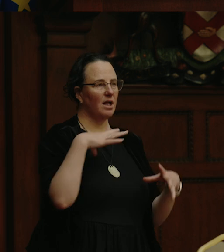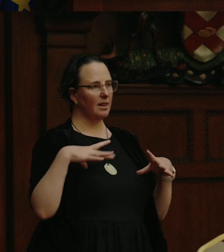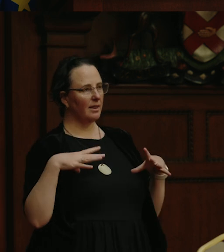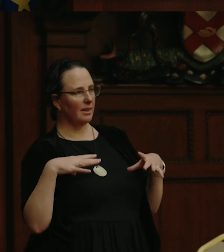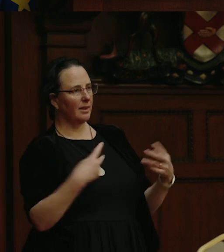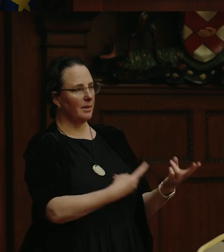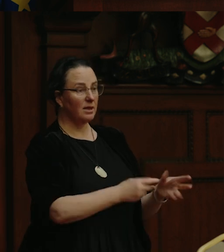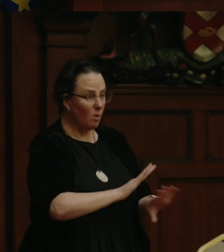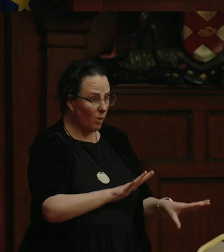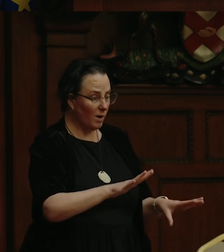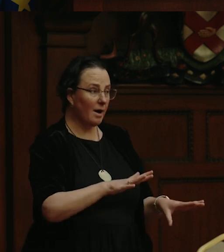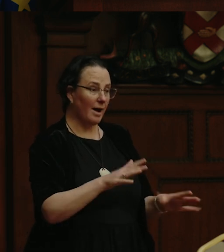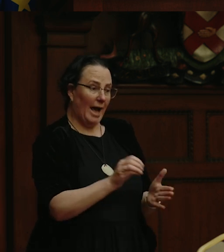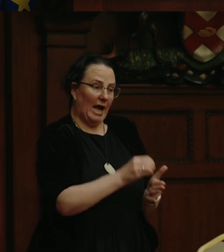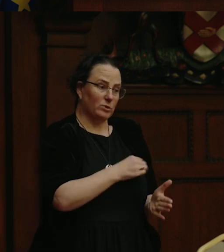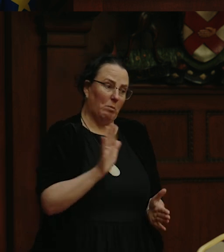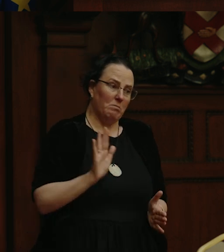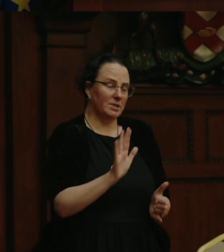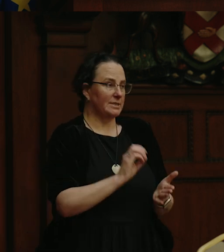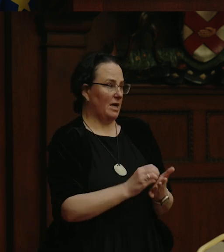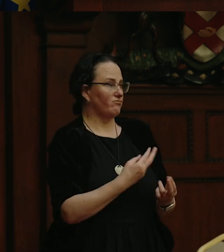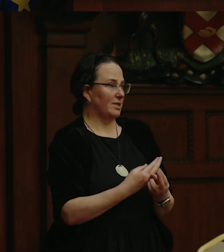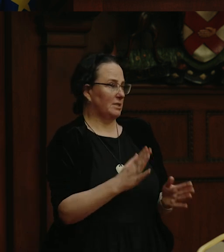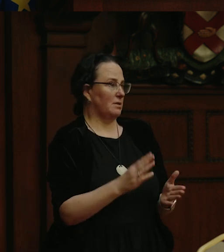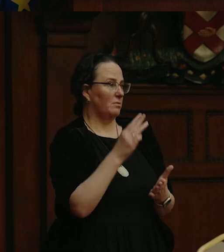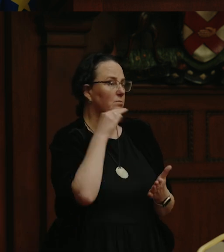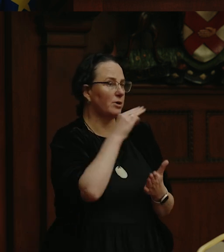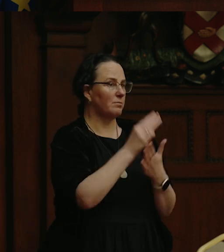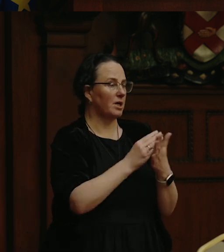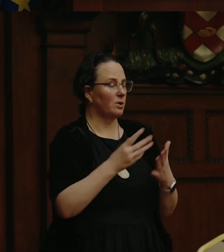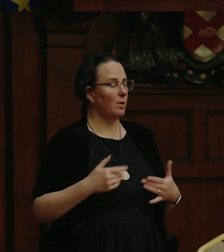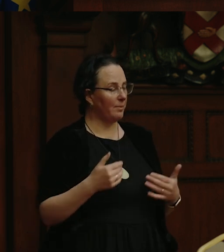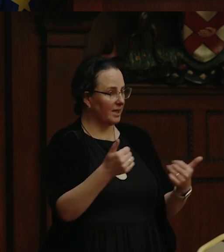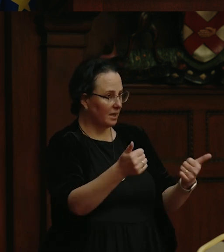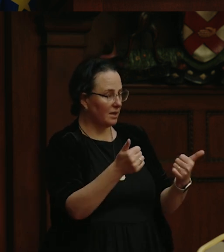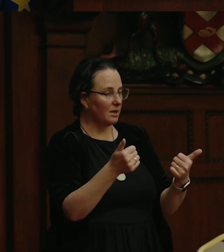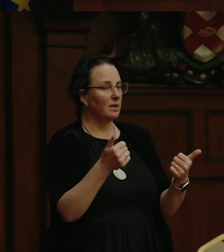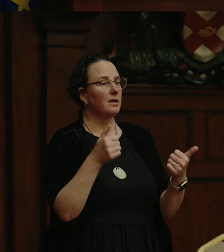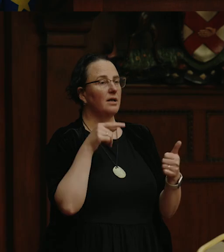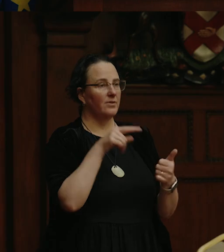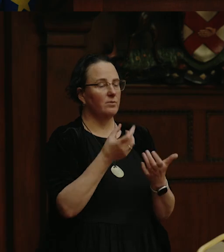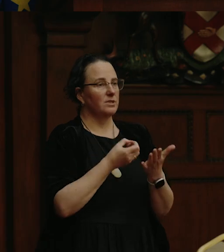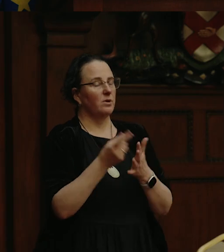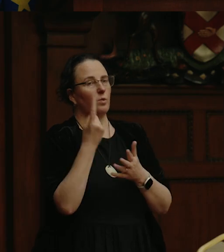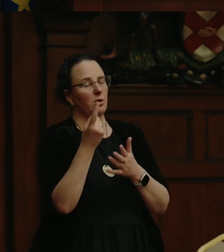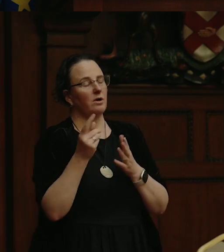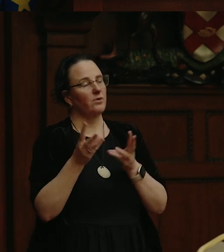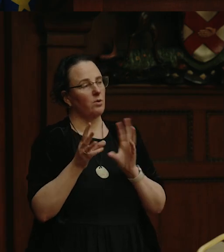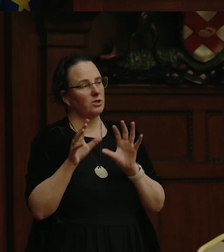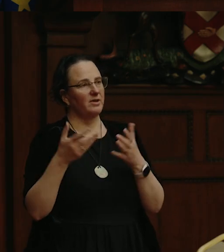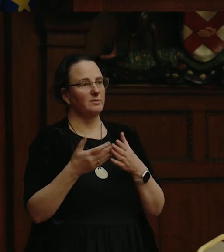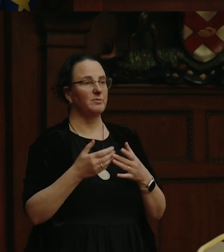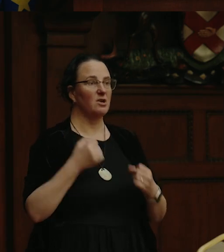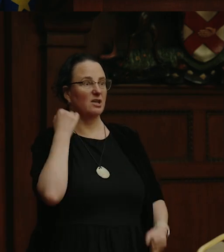their well-being. And that constant vigilance and work to try to stay well was described in one of the workshops as running to